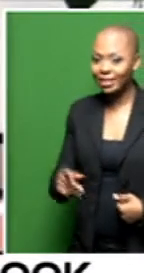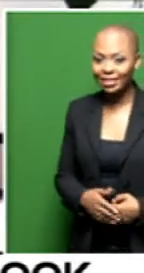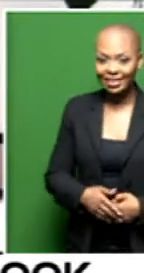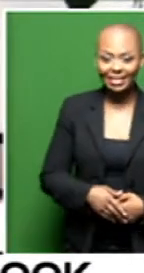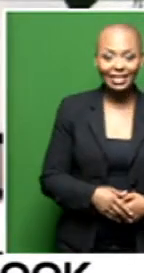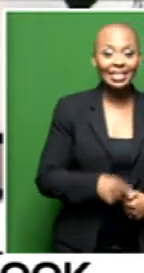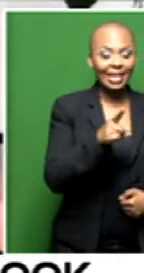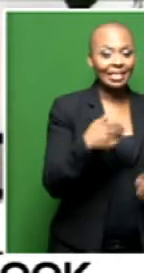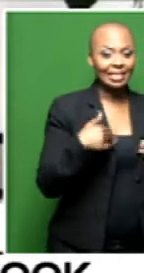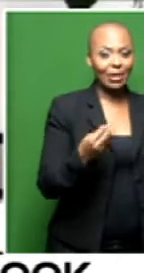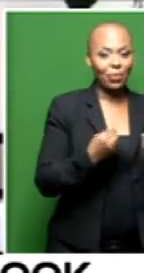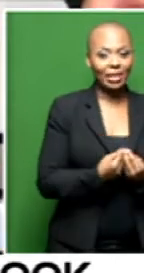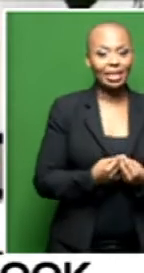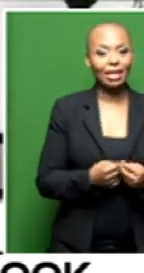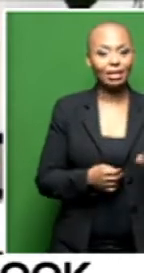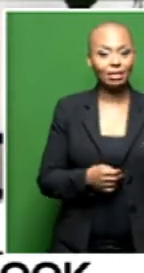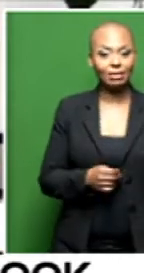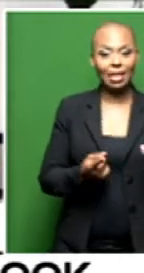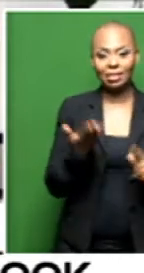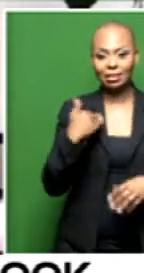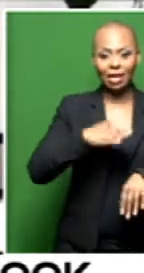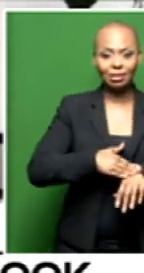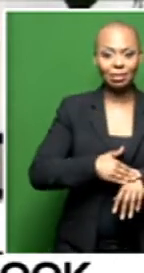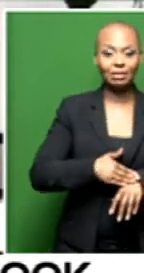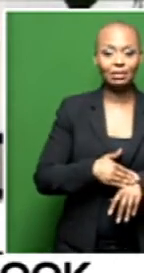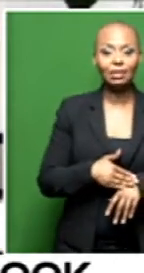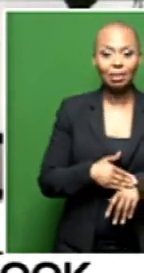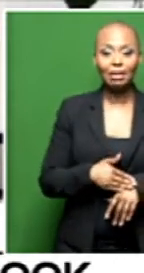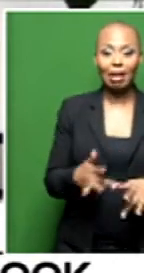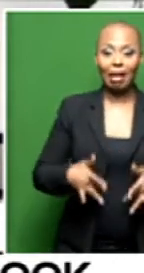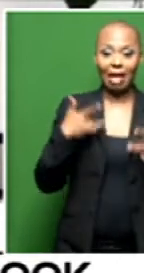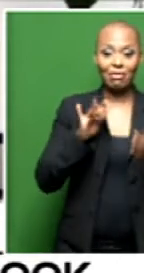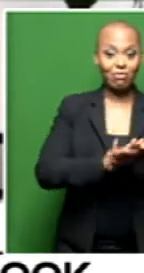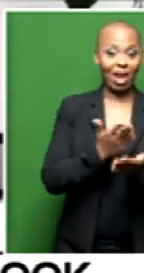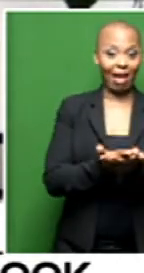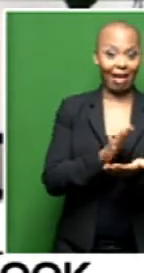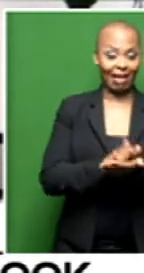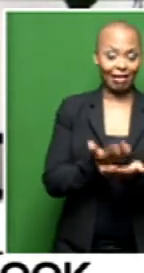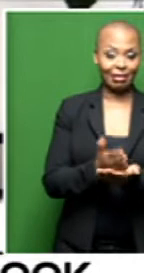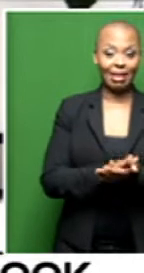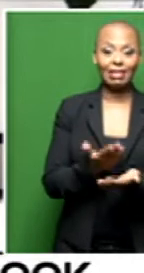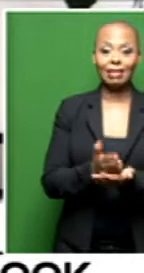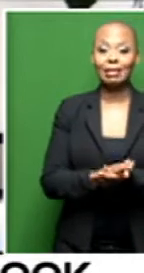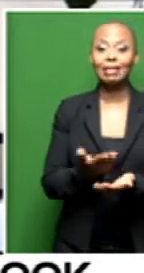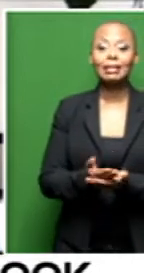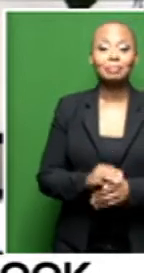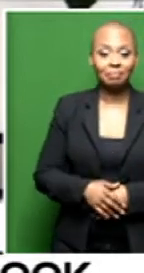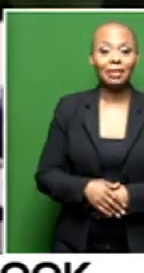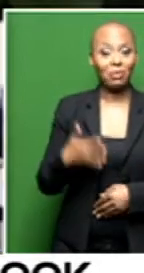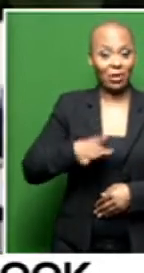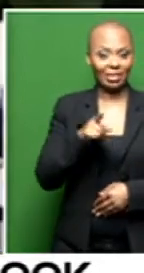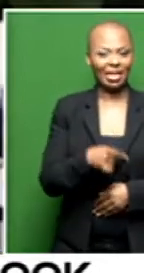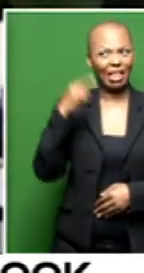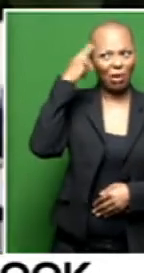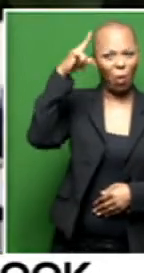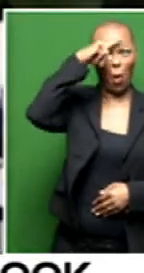Sunday always starts with a leftover braai broodjie from last night's braai with a cup of sweet tea. That's right. You can't argue about that. And then for lunch, probably today it's very